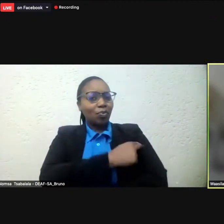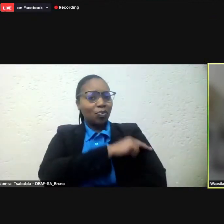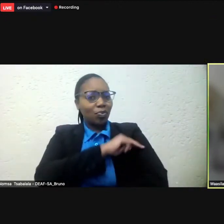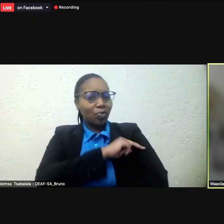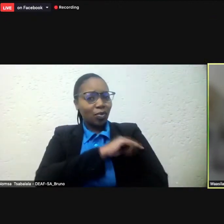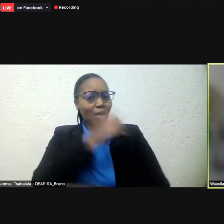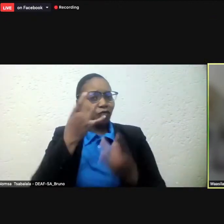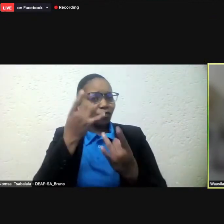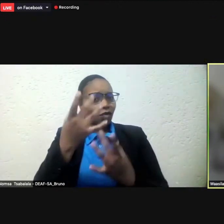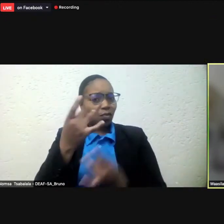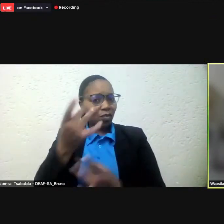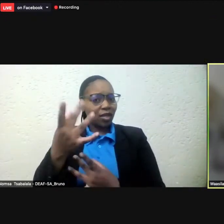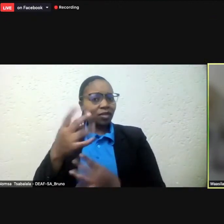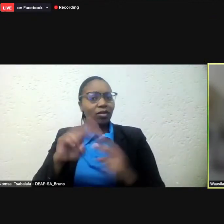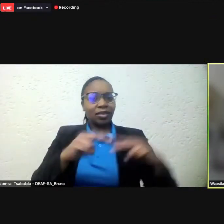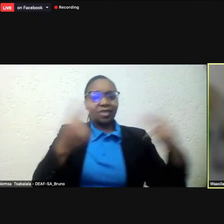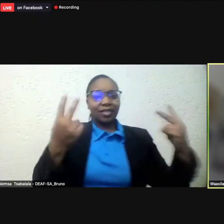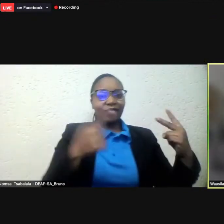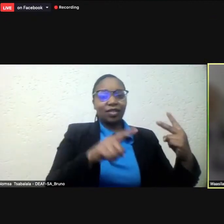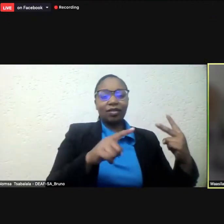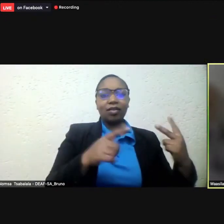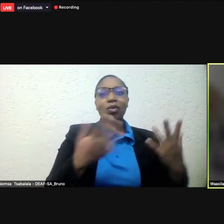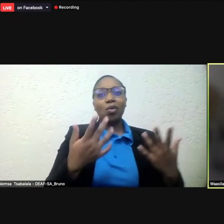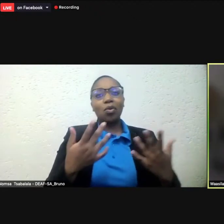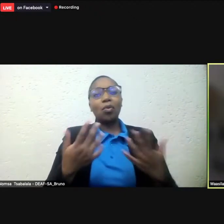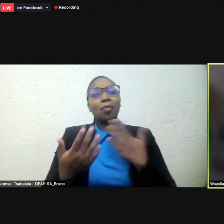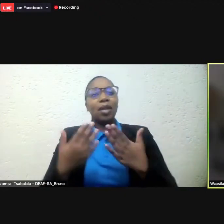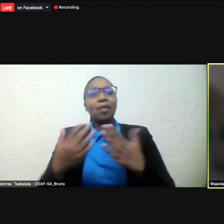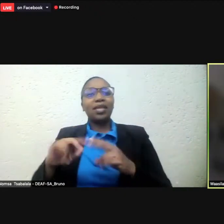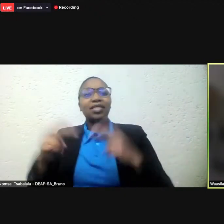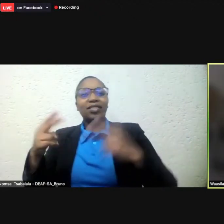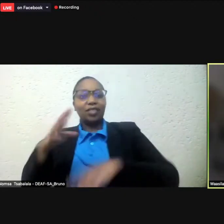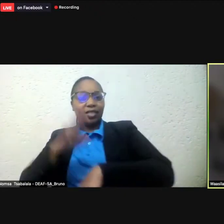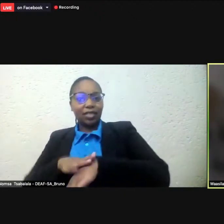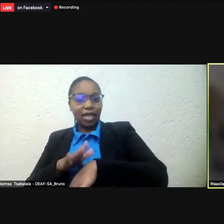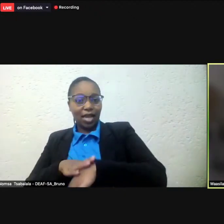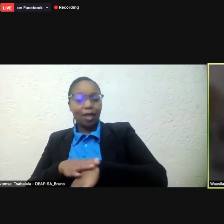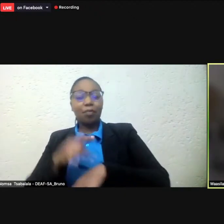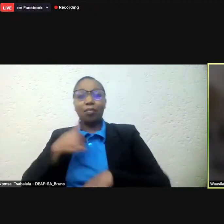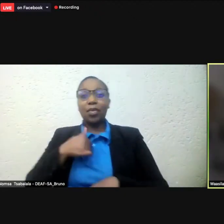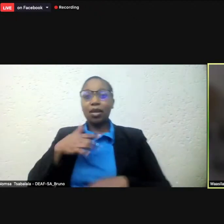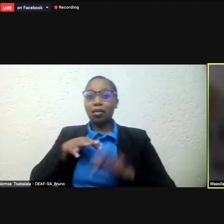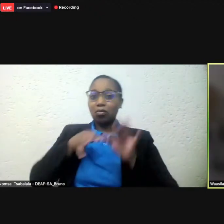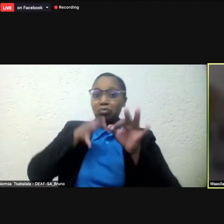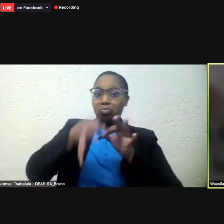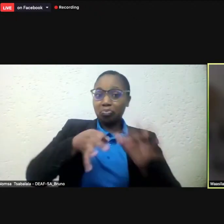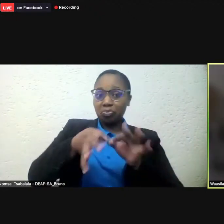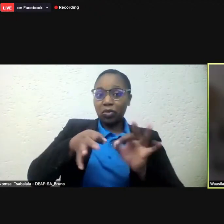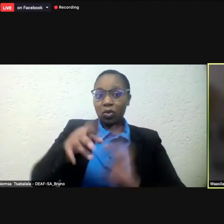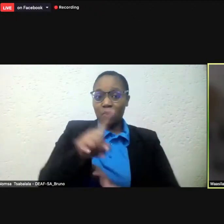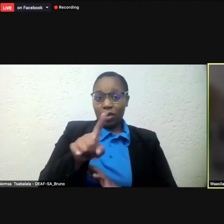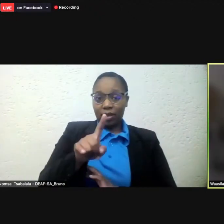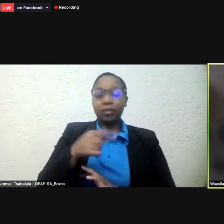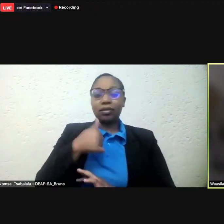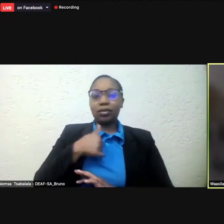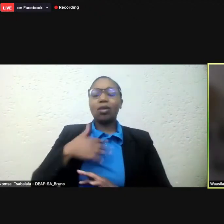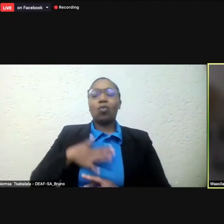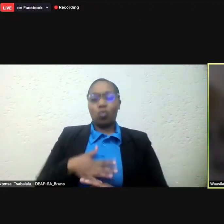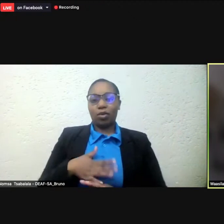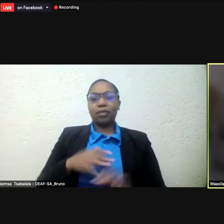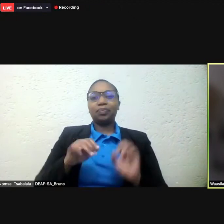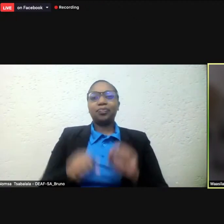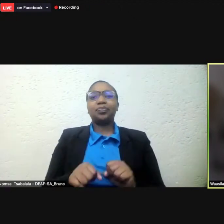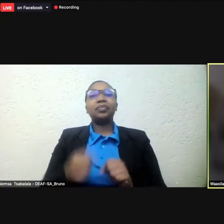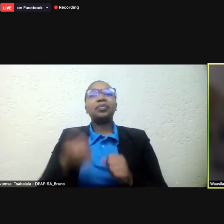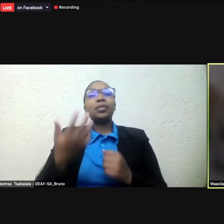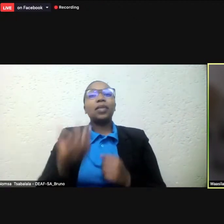being different when it's presented like at different time points. And I just wanted to explain that we rely on hospitals submitting data on